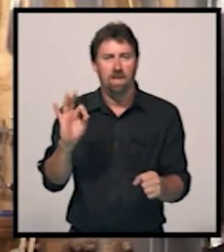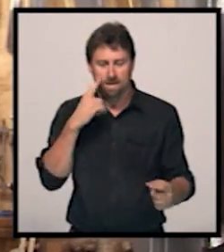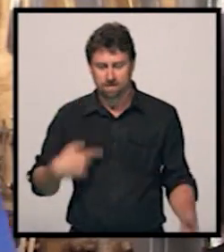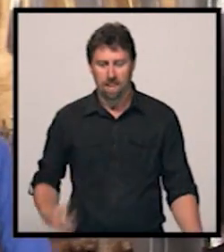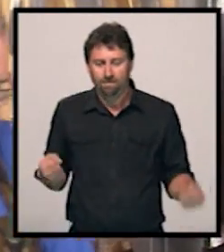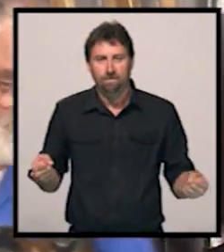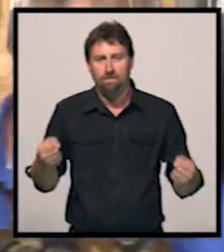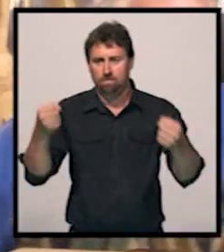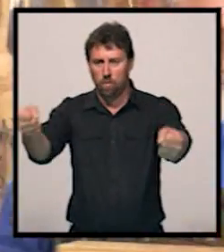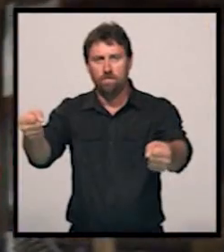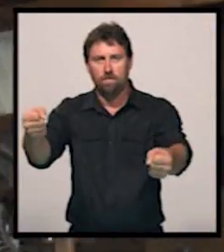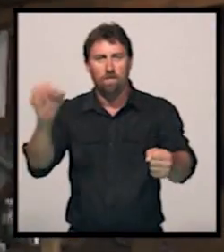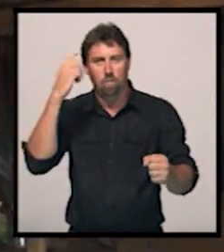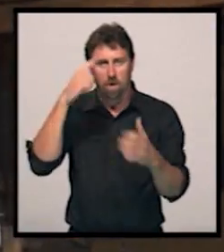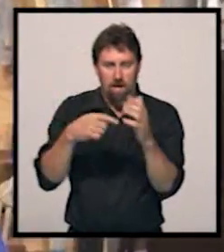here out of the way.